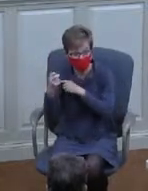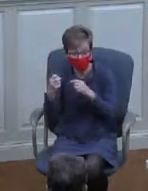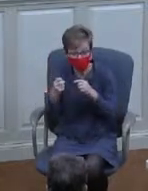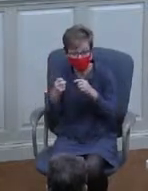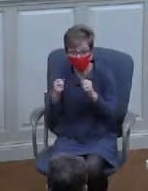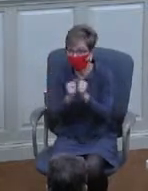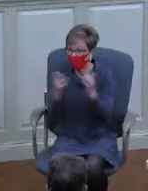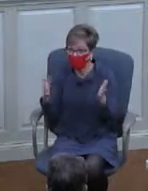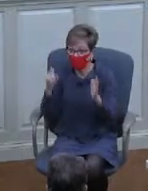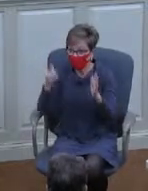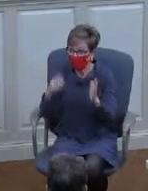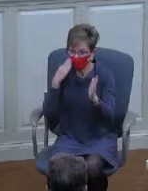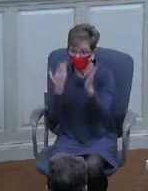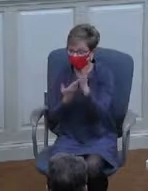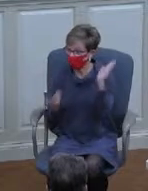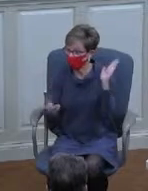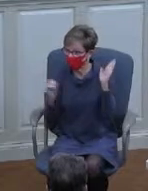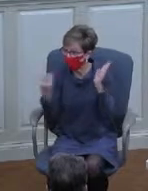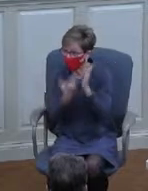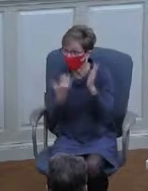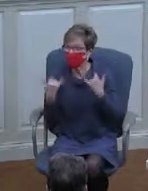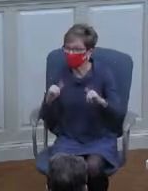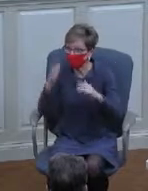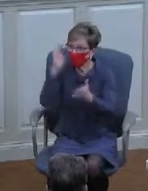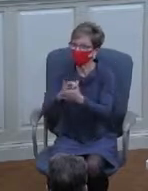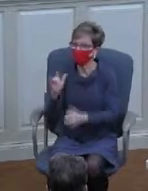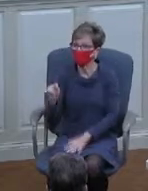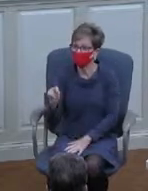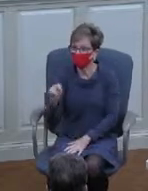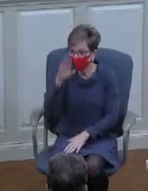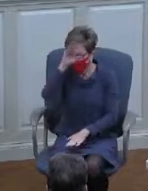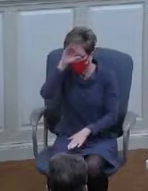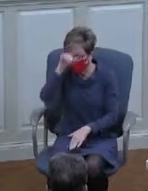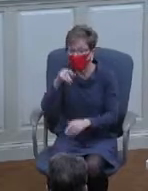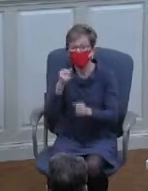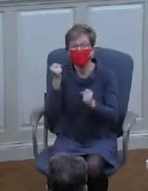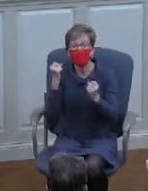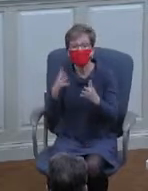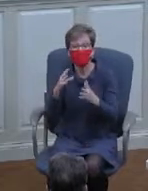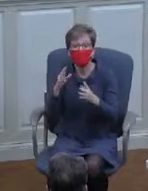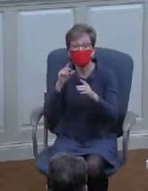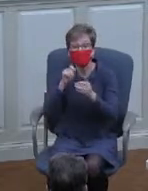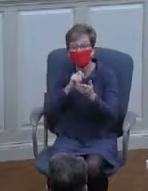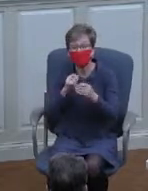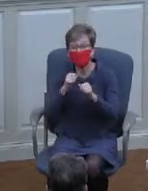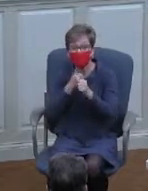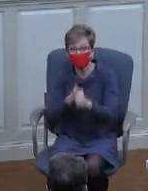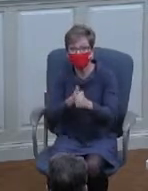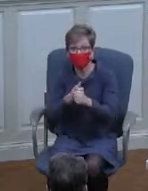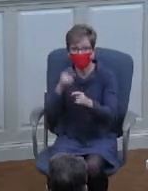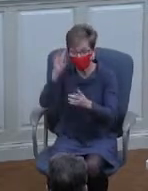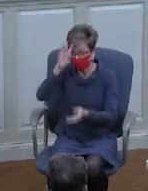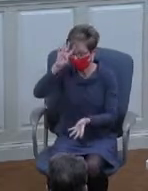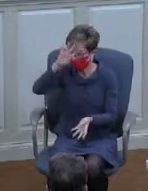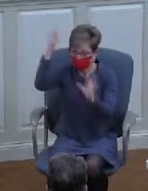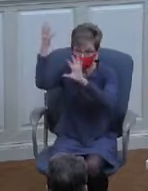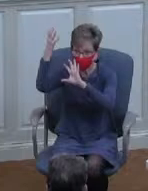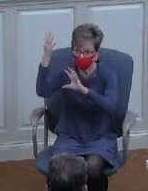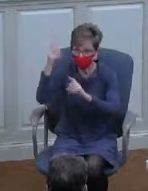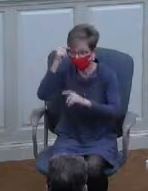a demonstration of evidence. Many subscribe to cockeyed theories that do not hold up under